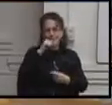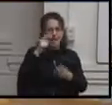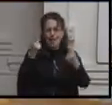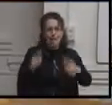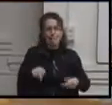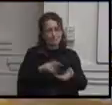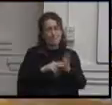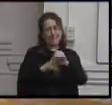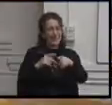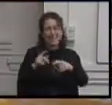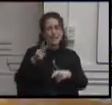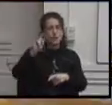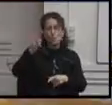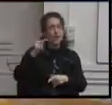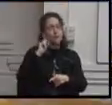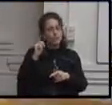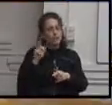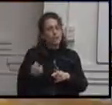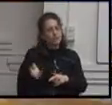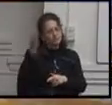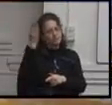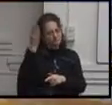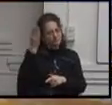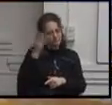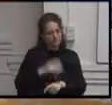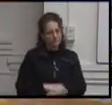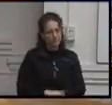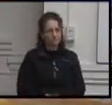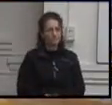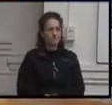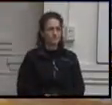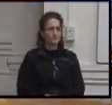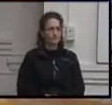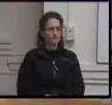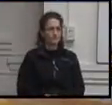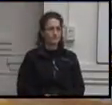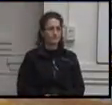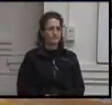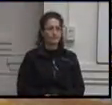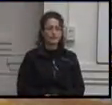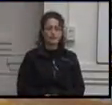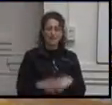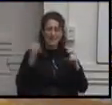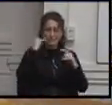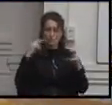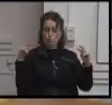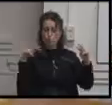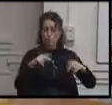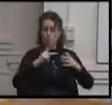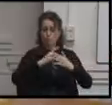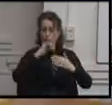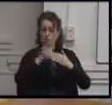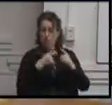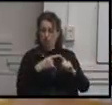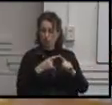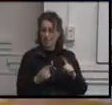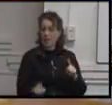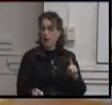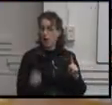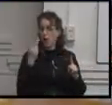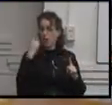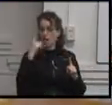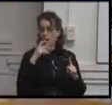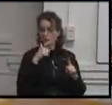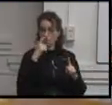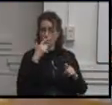the estimated cost of the police fire project for Station 2, that's more like $1.25 million. For that